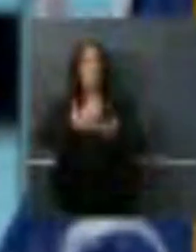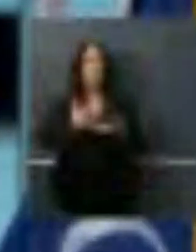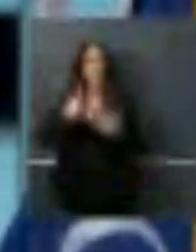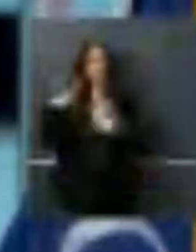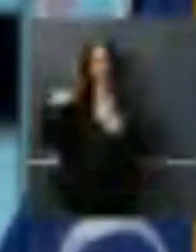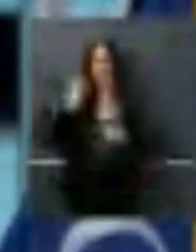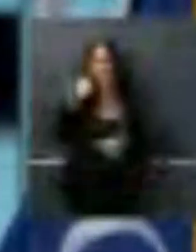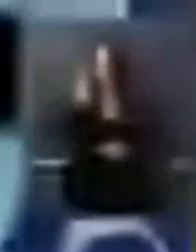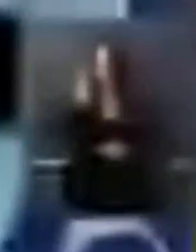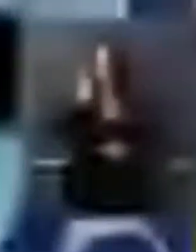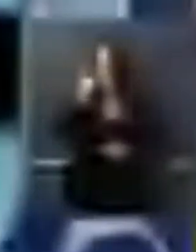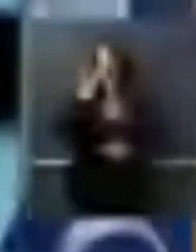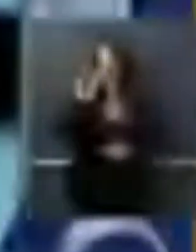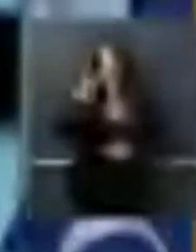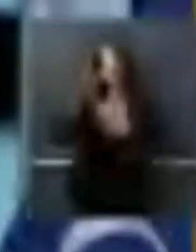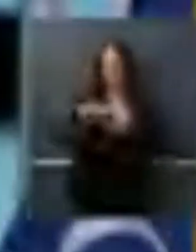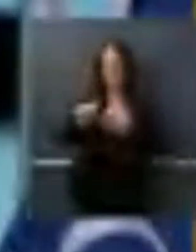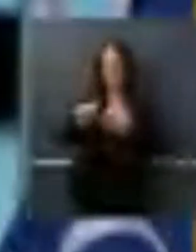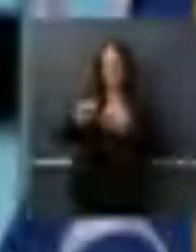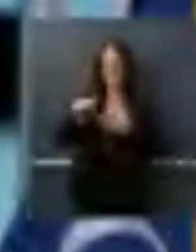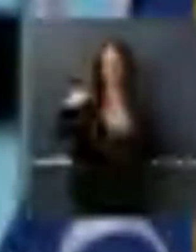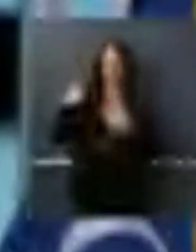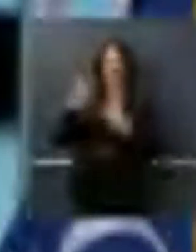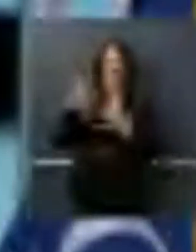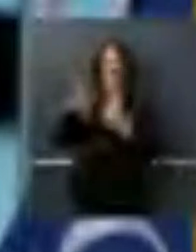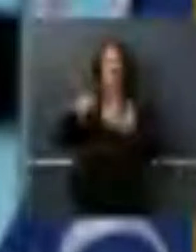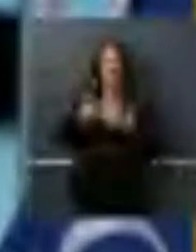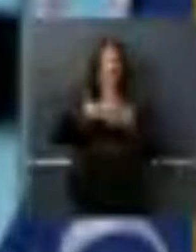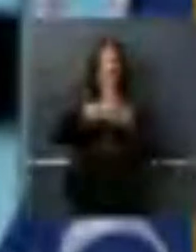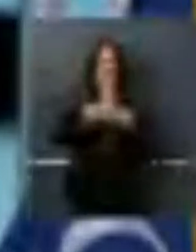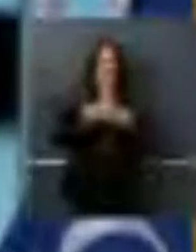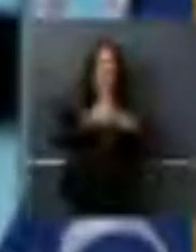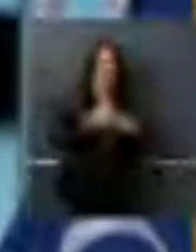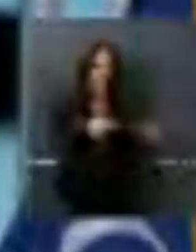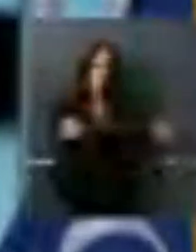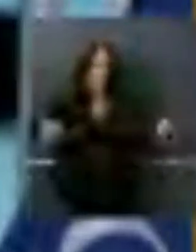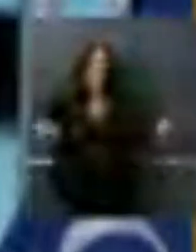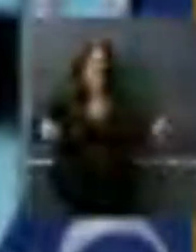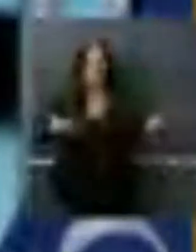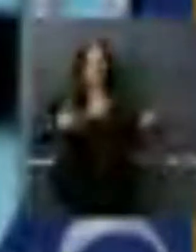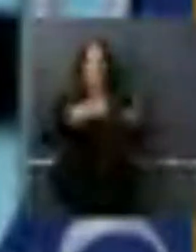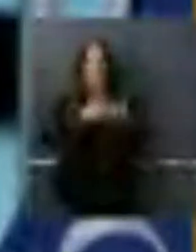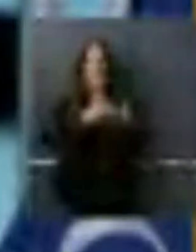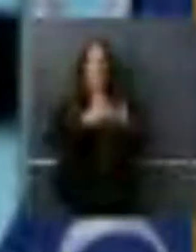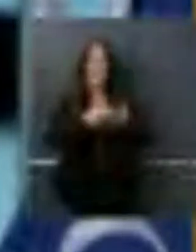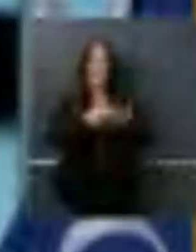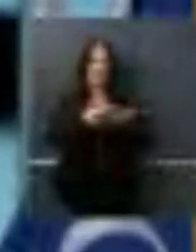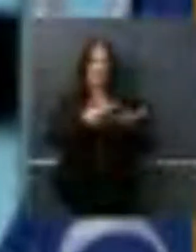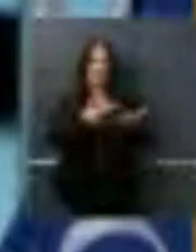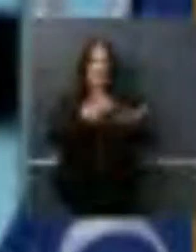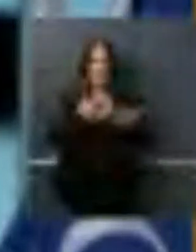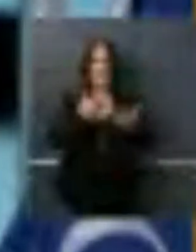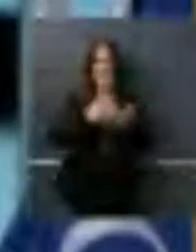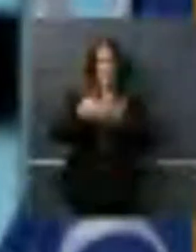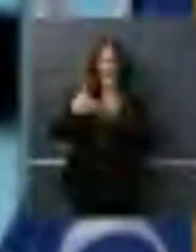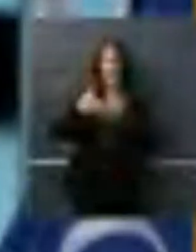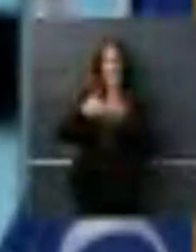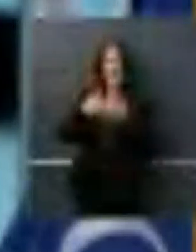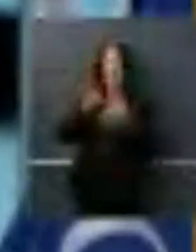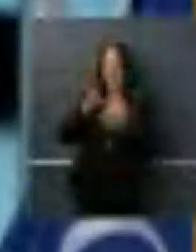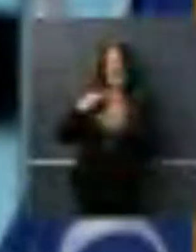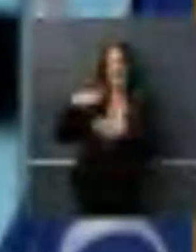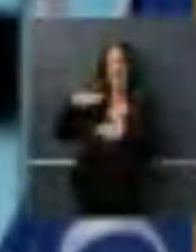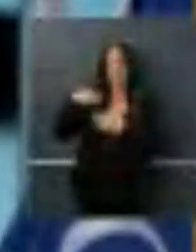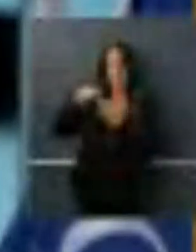you a totality of what's out in the millions that have been processed just in a number of weeks. We had over